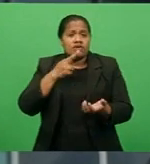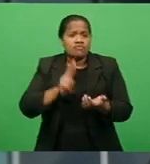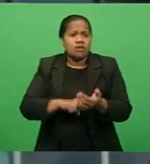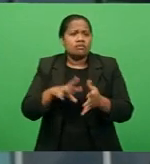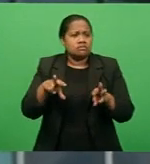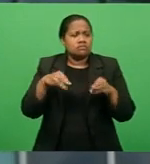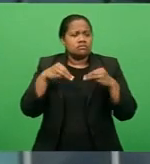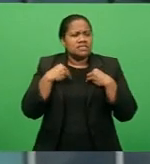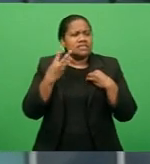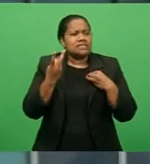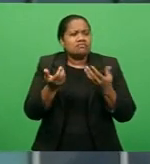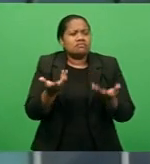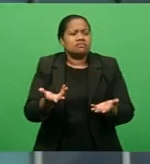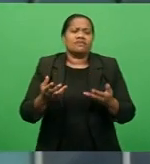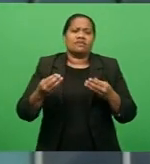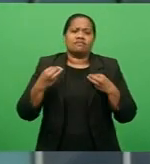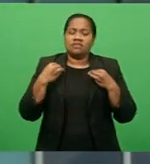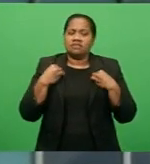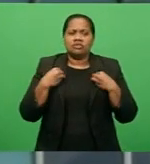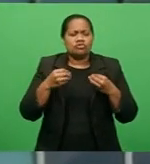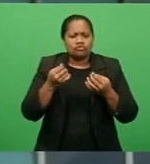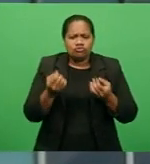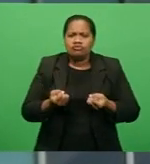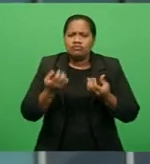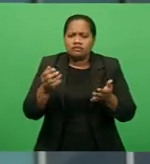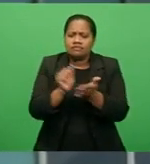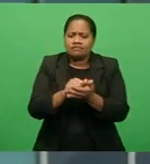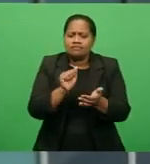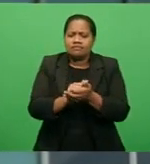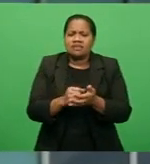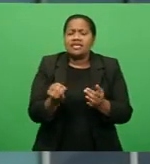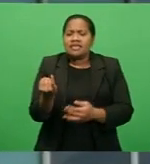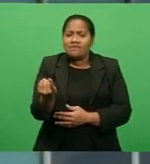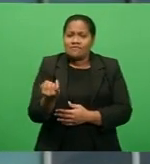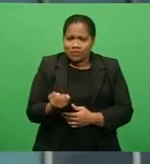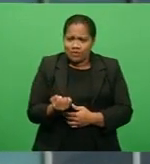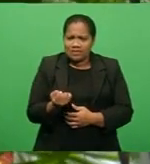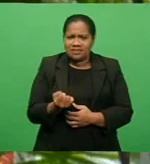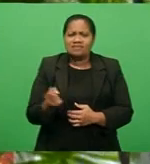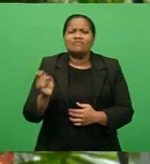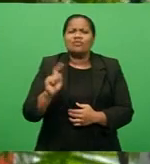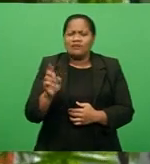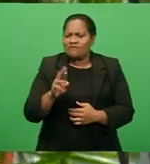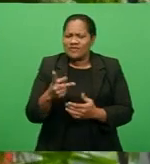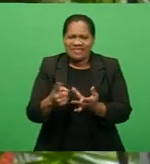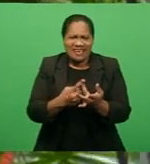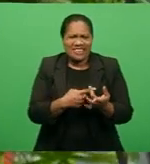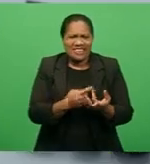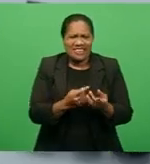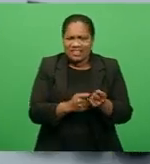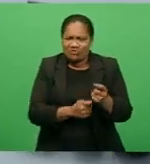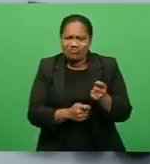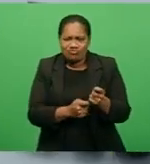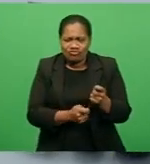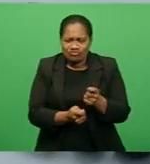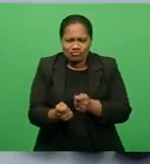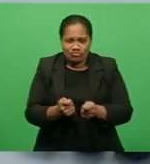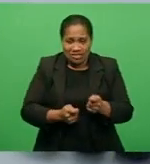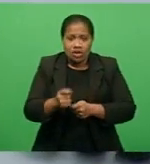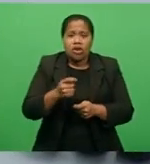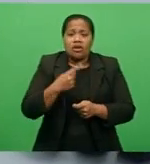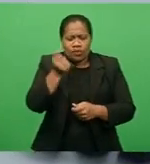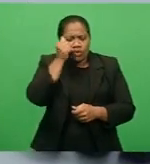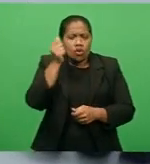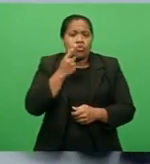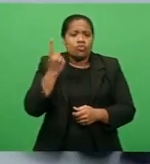of businesses to issue proper invoices for transactions. As you know, that somebody who is earning below